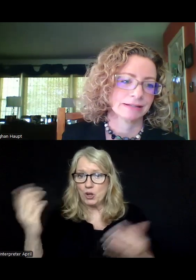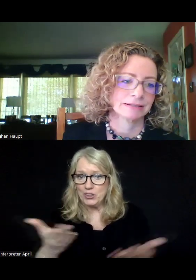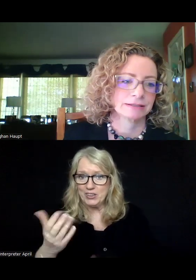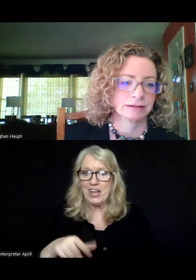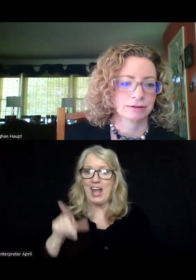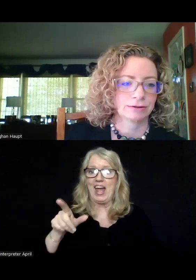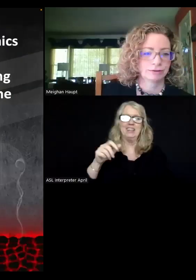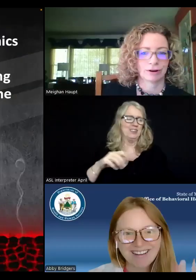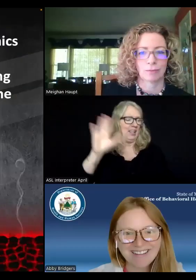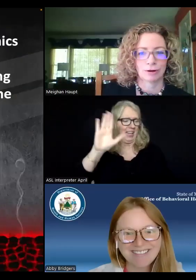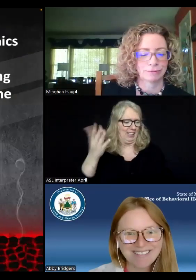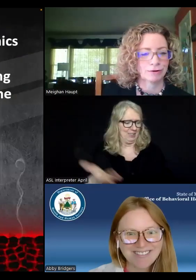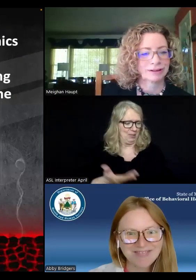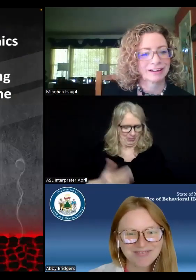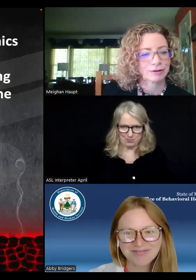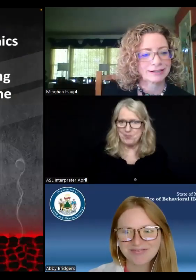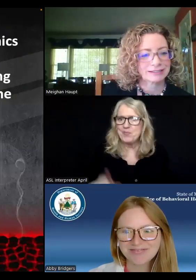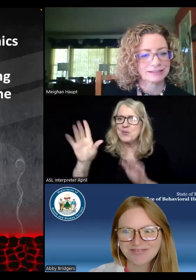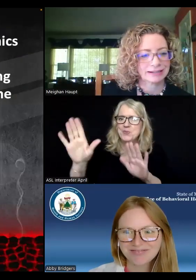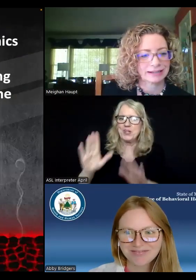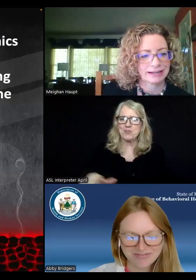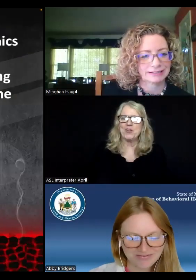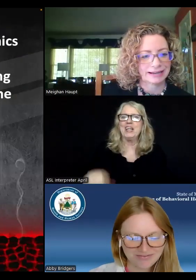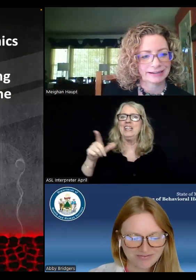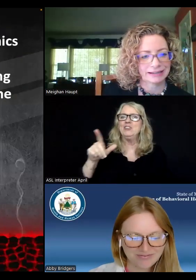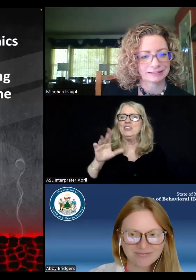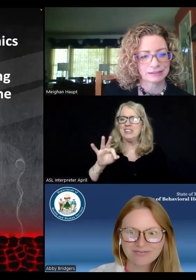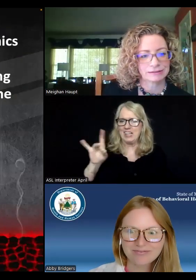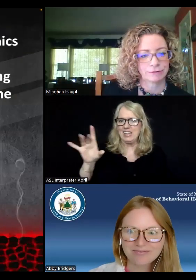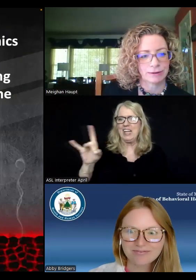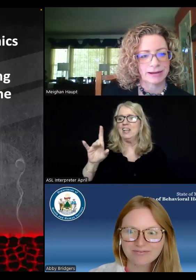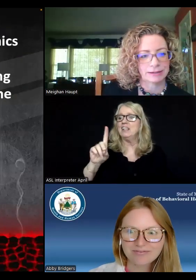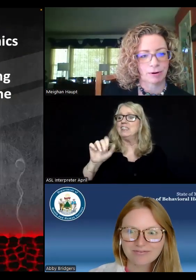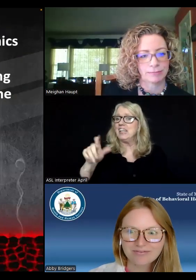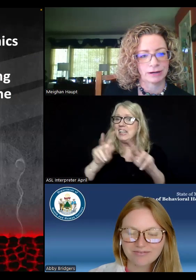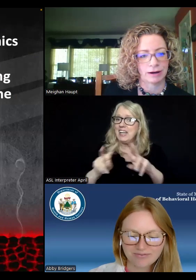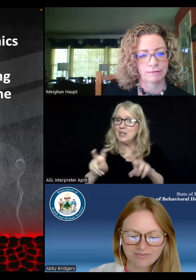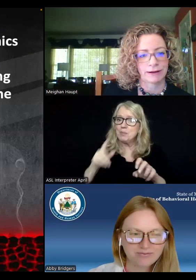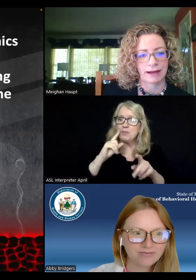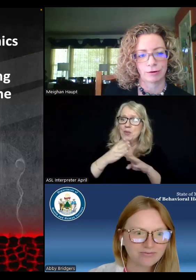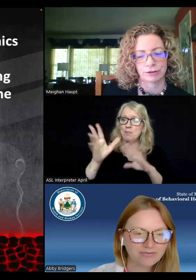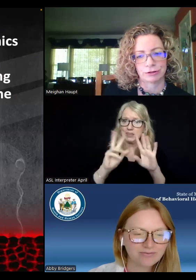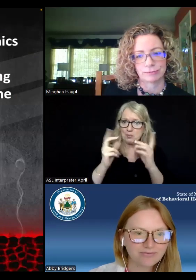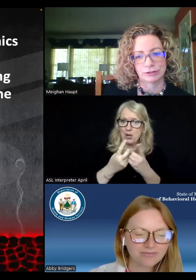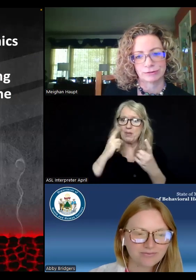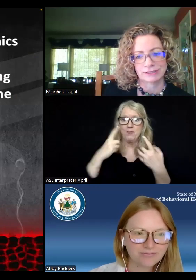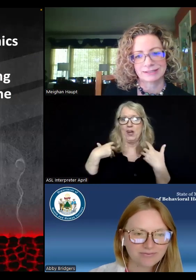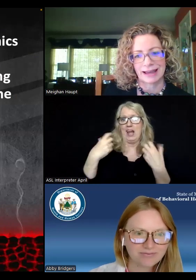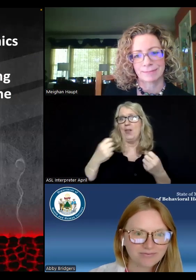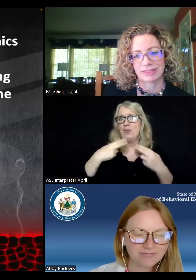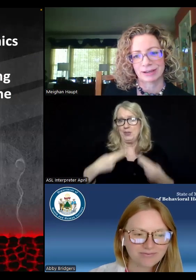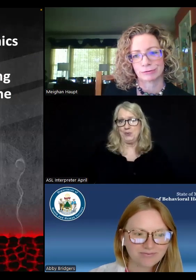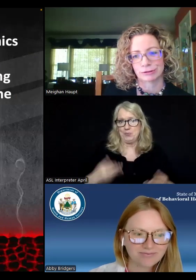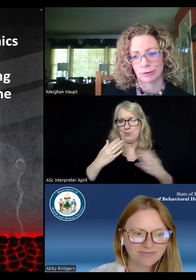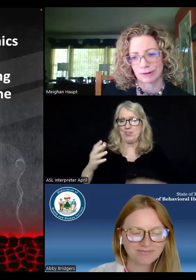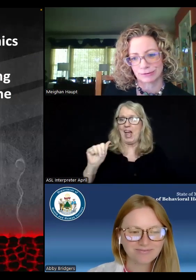Abby is Yes. Wonderful. Crisis 988 data analyst for the Maine Department of Health and Human Services.